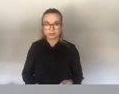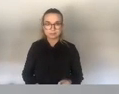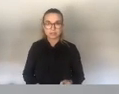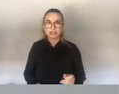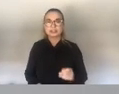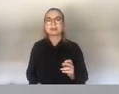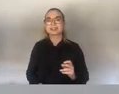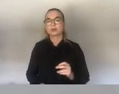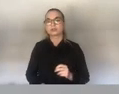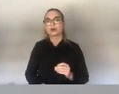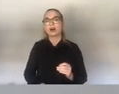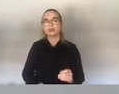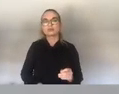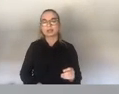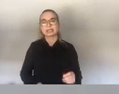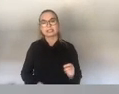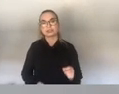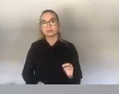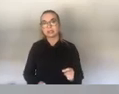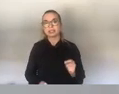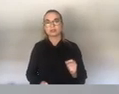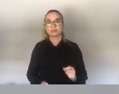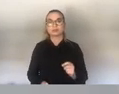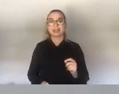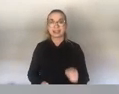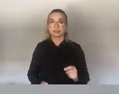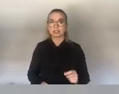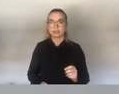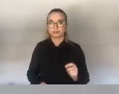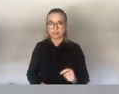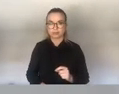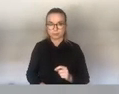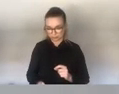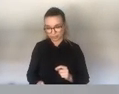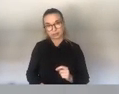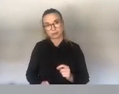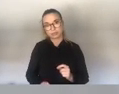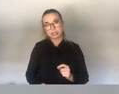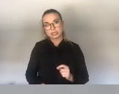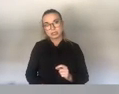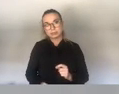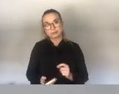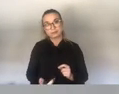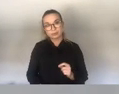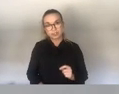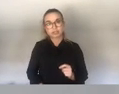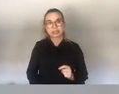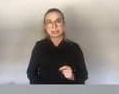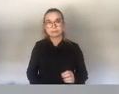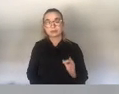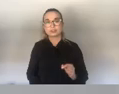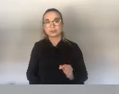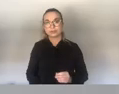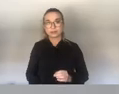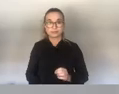veteran welfare, spends upwards of $182 million annually on veteran mental health. But